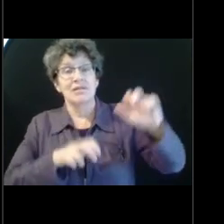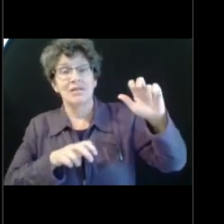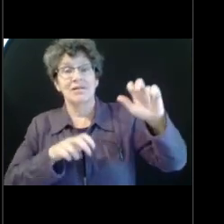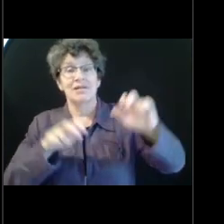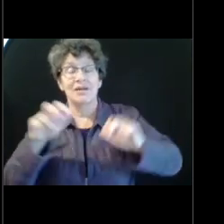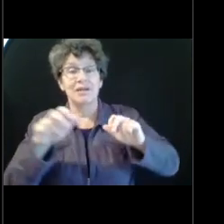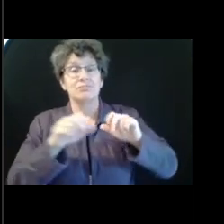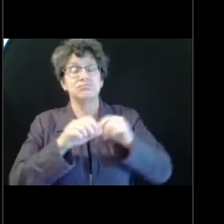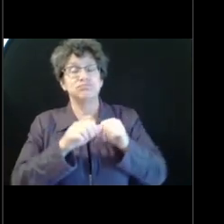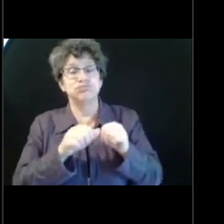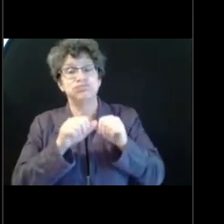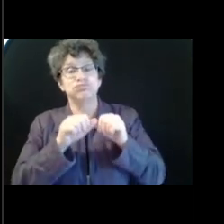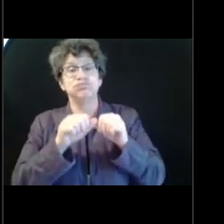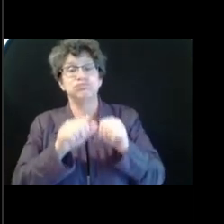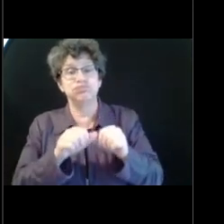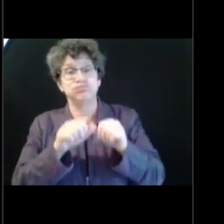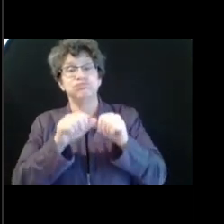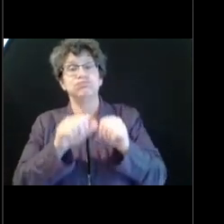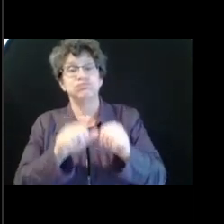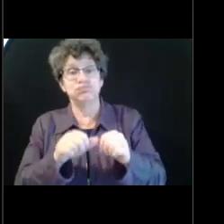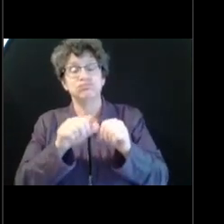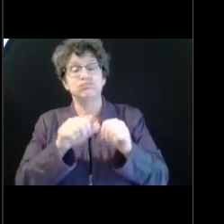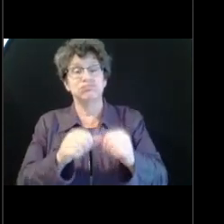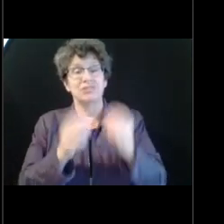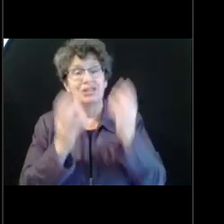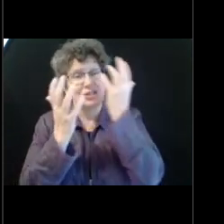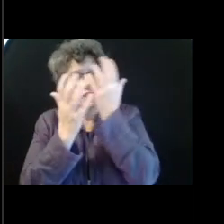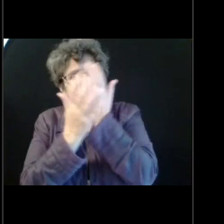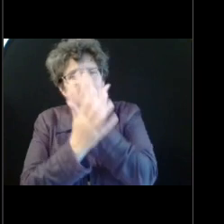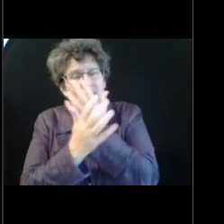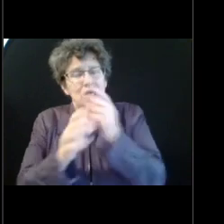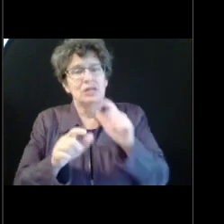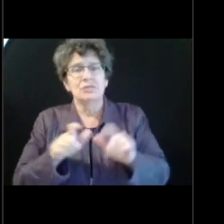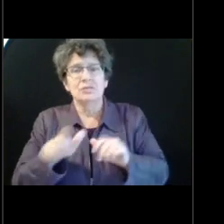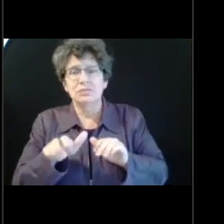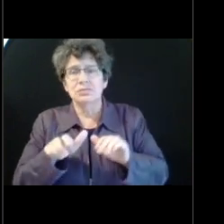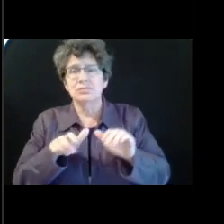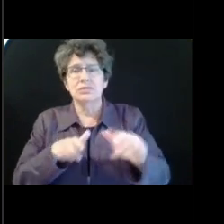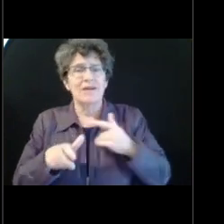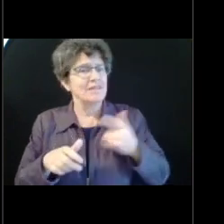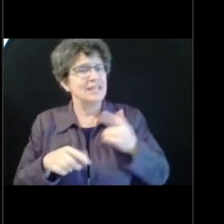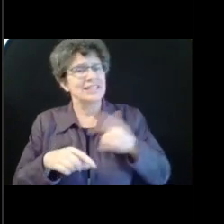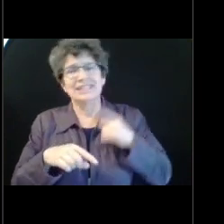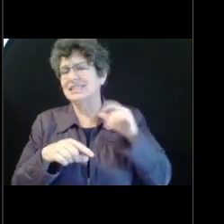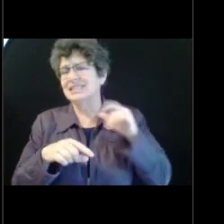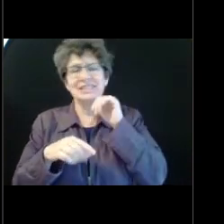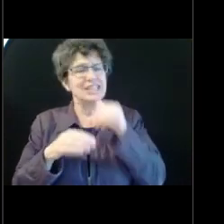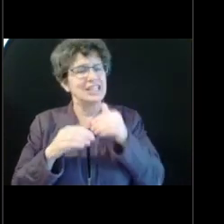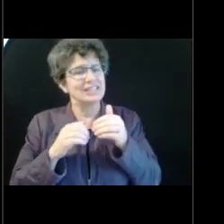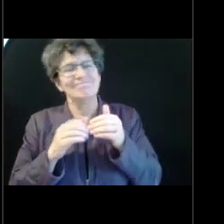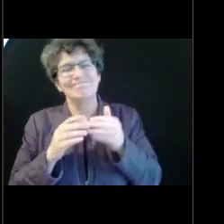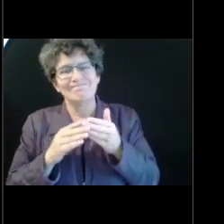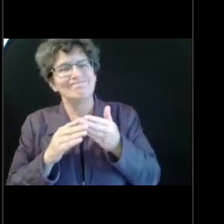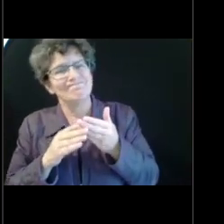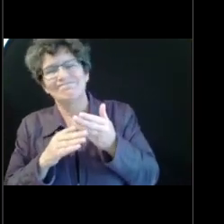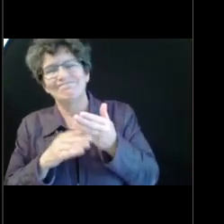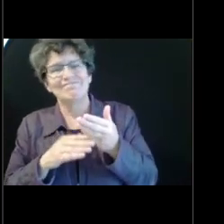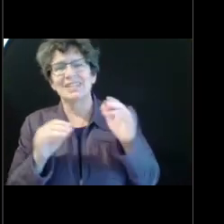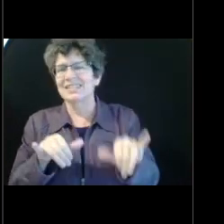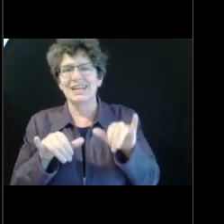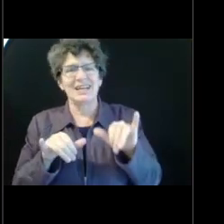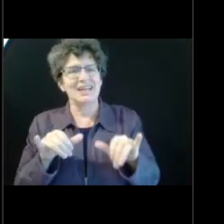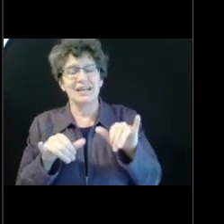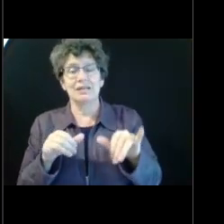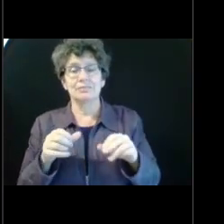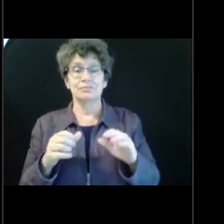go on forever. It seemed like when you picked your feet up, you weren't getting very far. Well, how do you climb the mountain? You